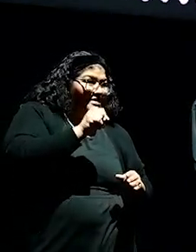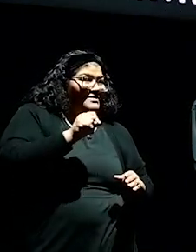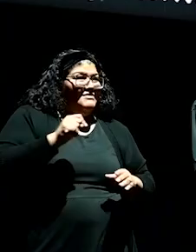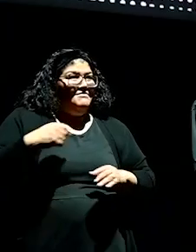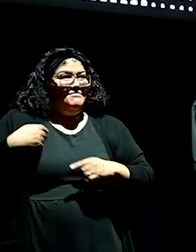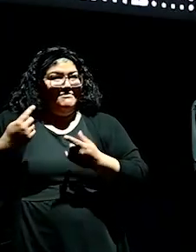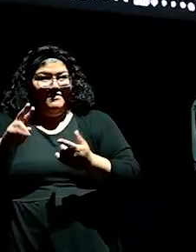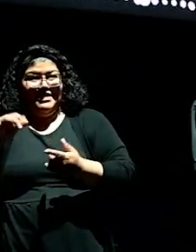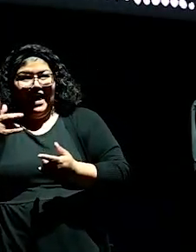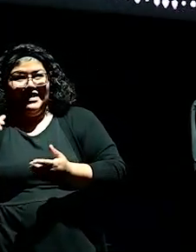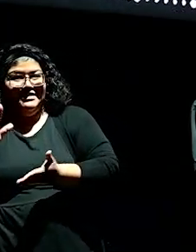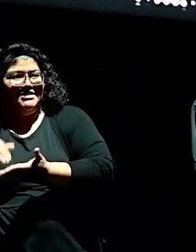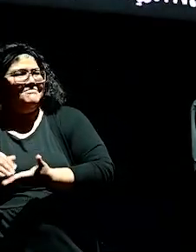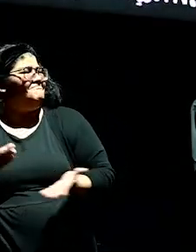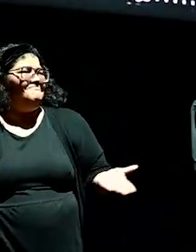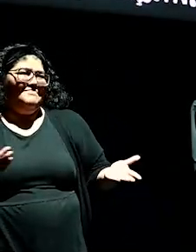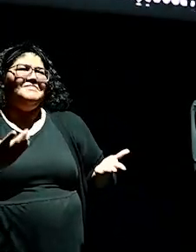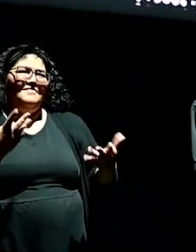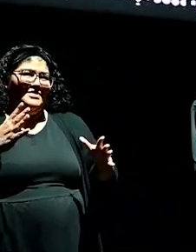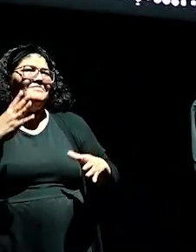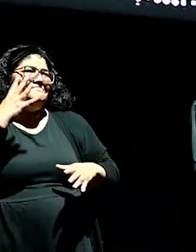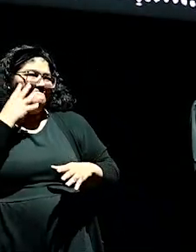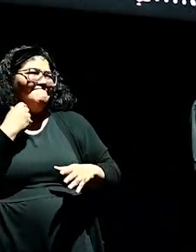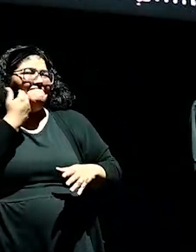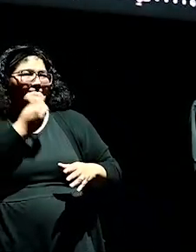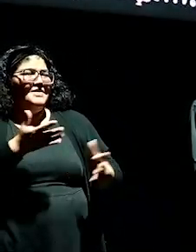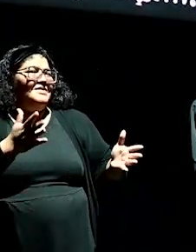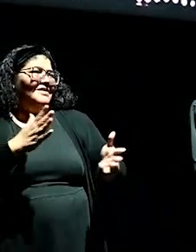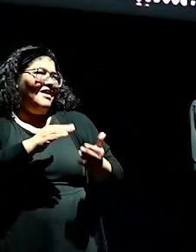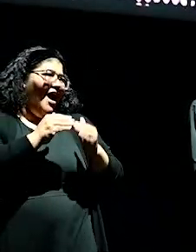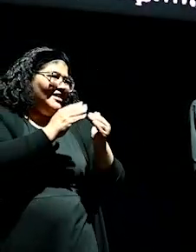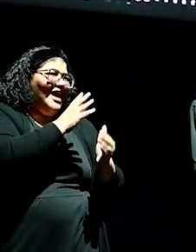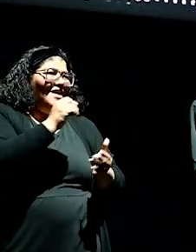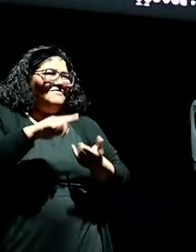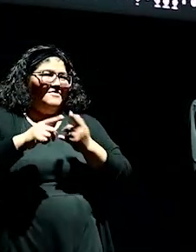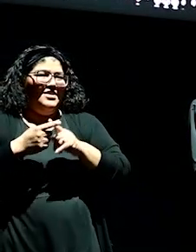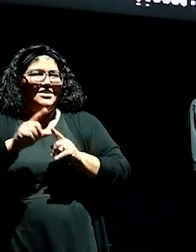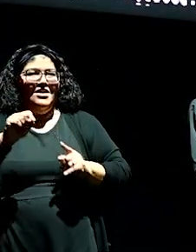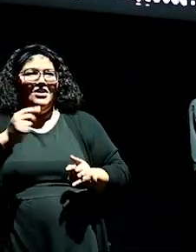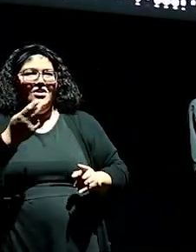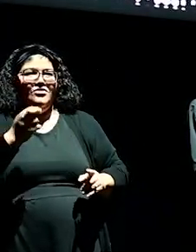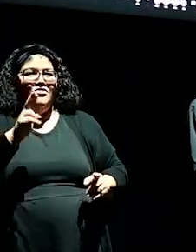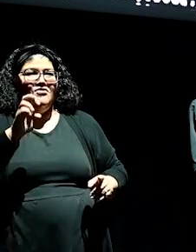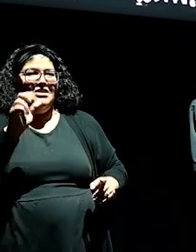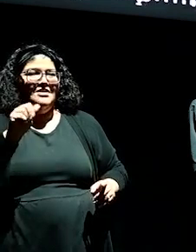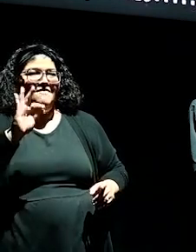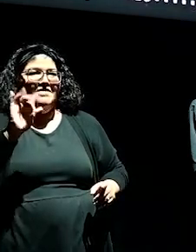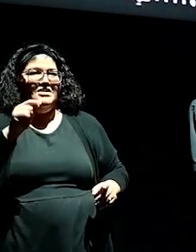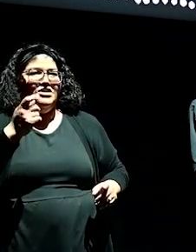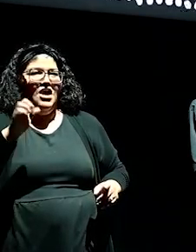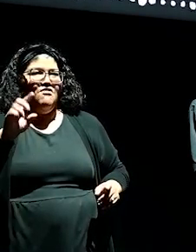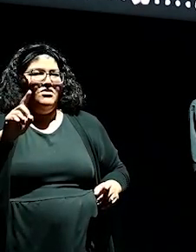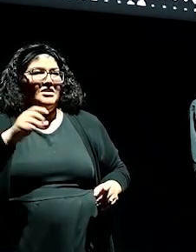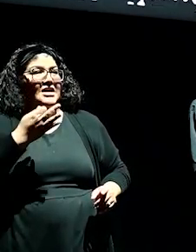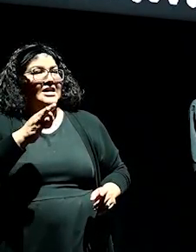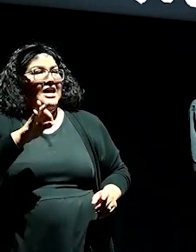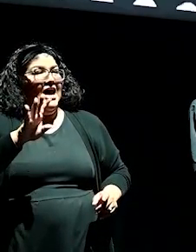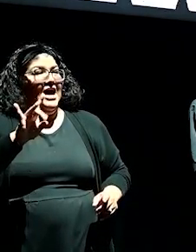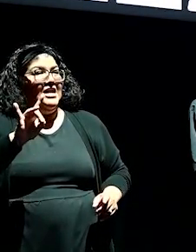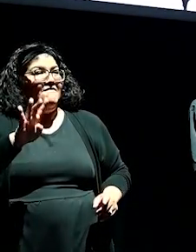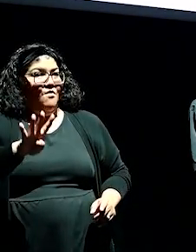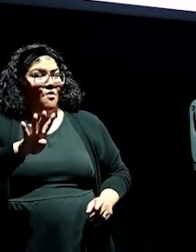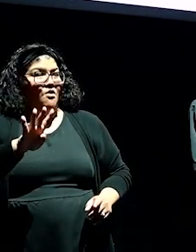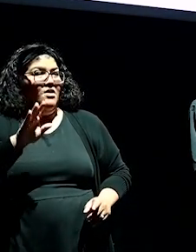fortunate to call her both colleague and friend. Theresa Fitzgerald, RIT class of 1984 graphic